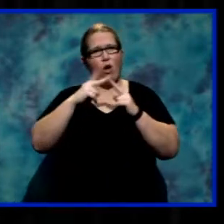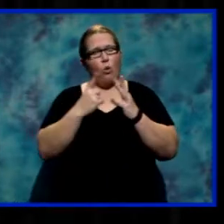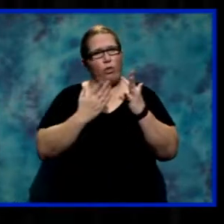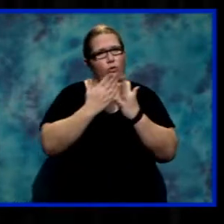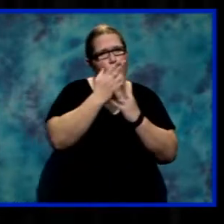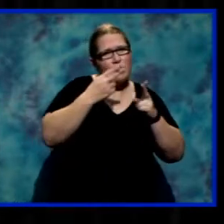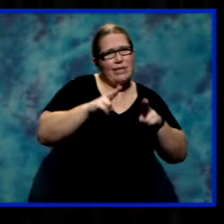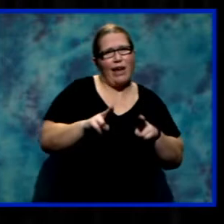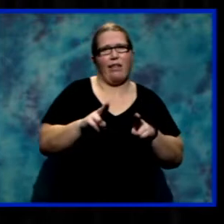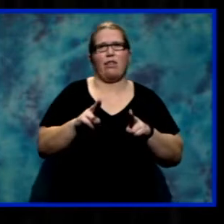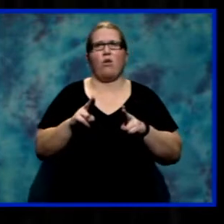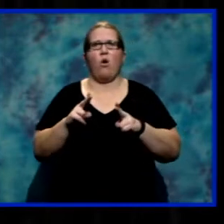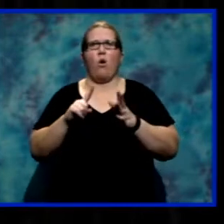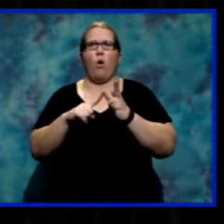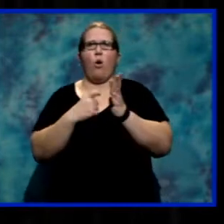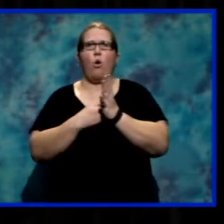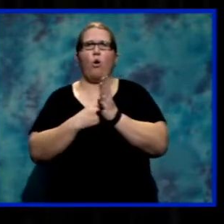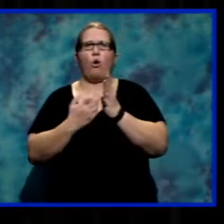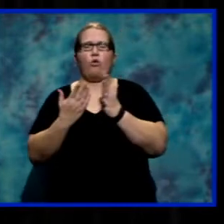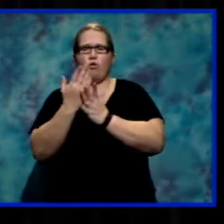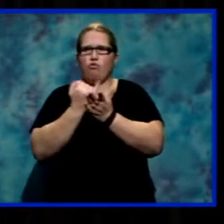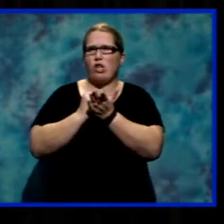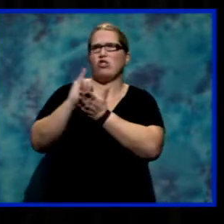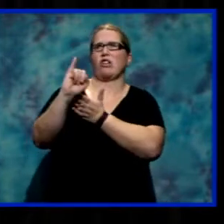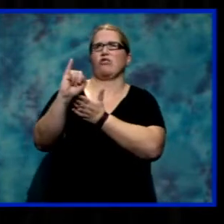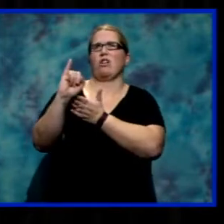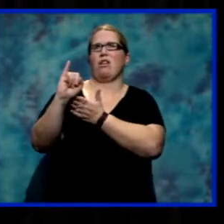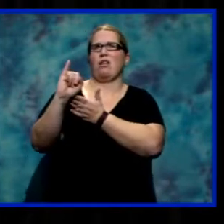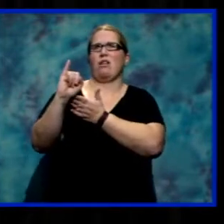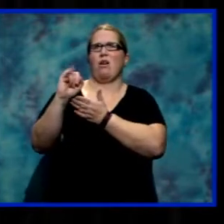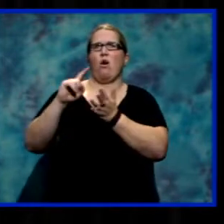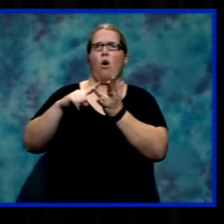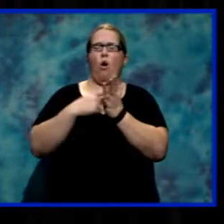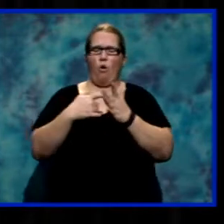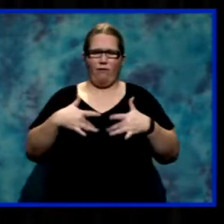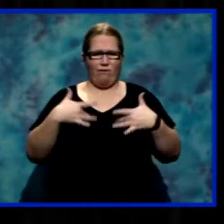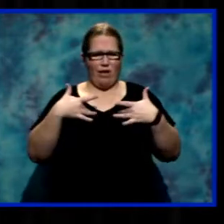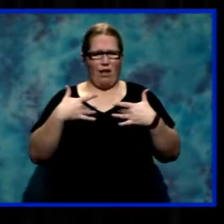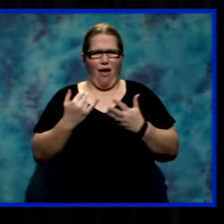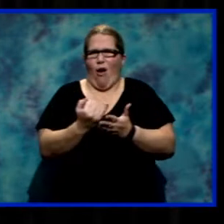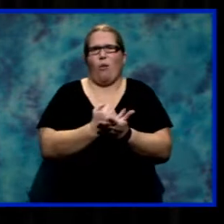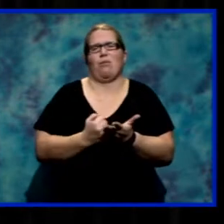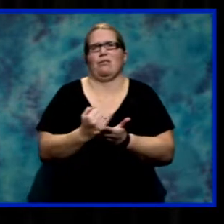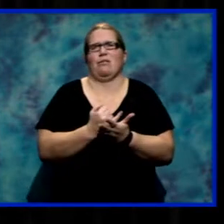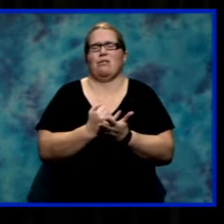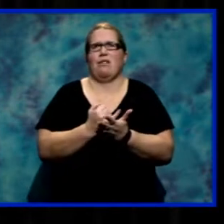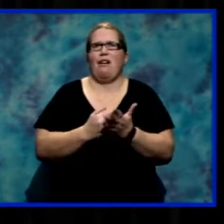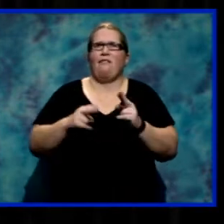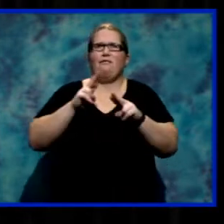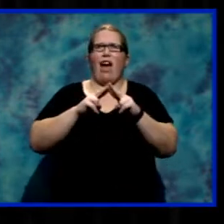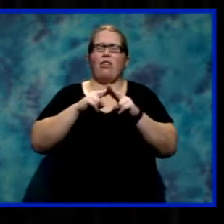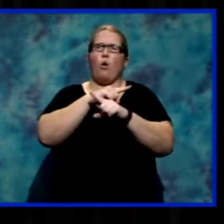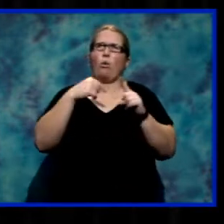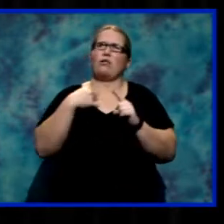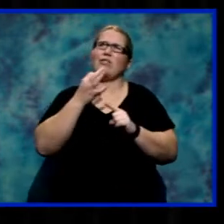death or through rejection or a feeling of hopelessness, Father, we ask that